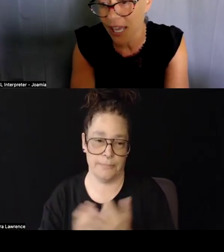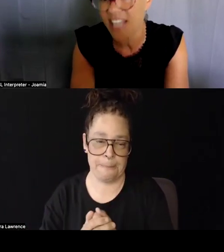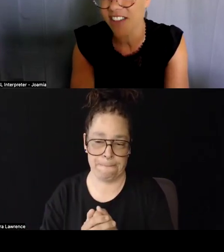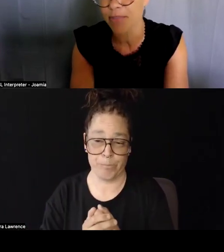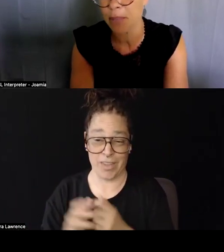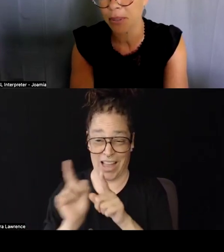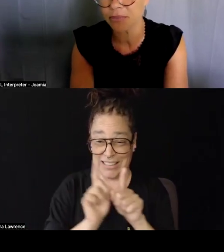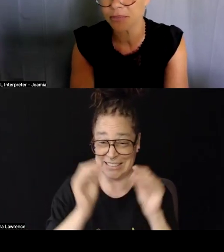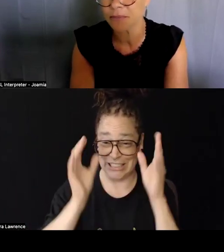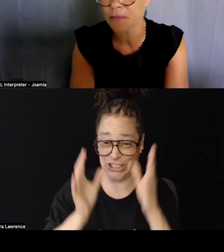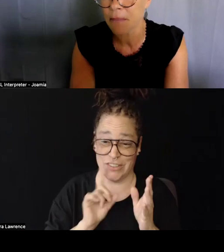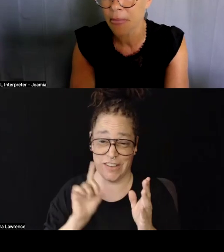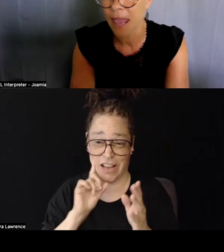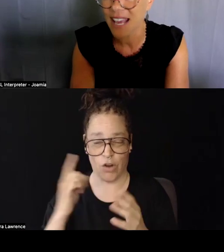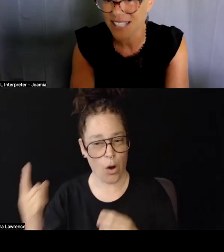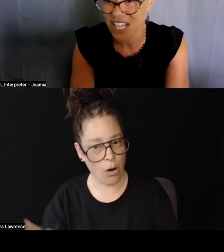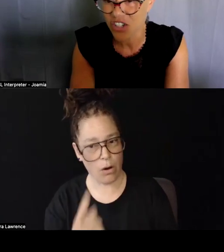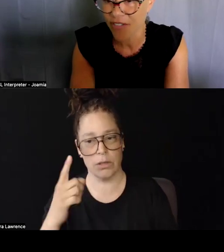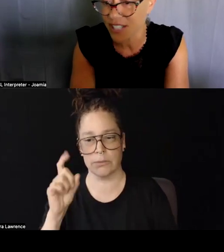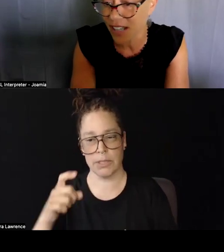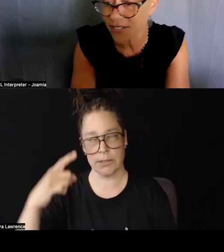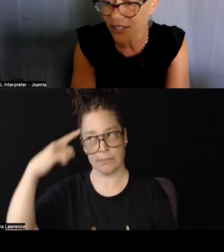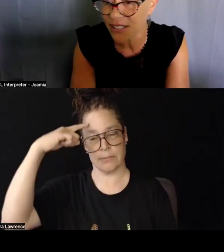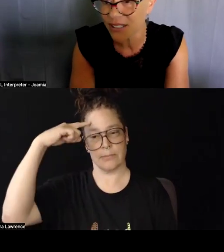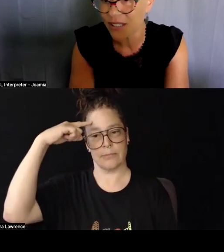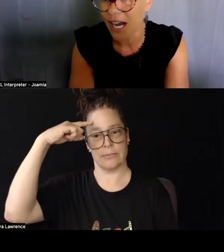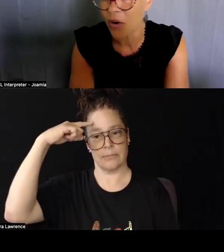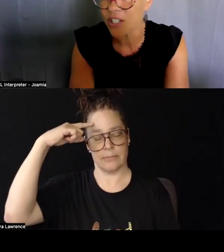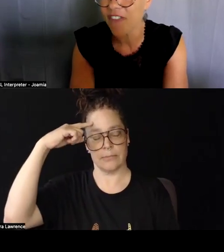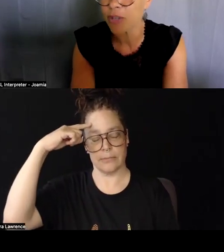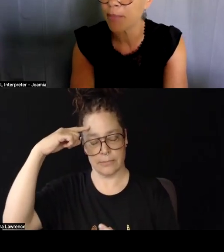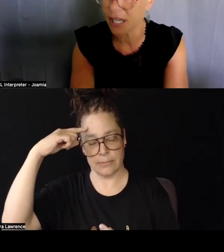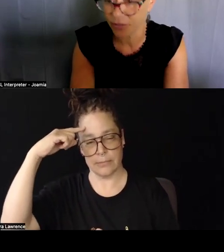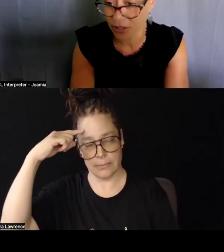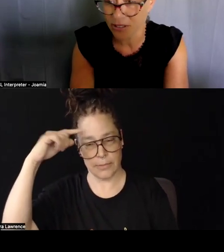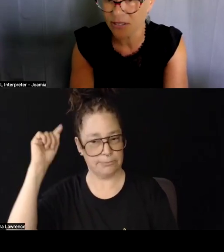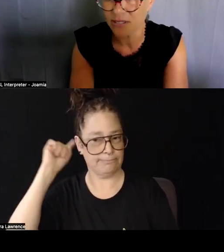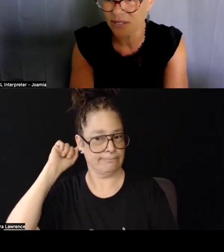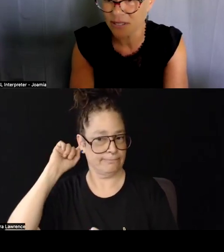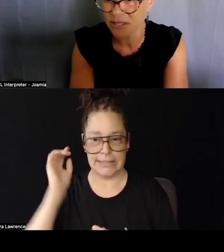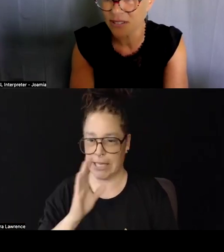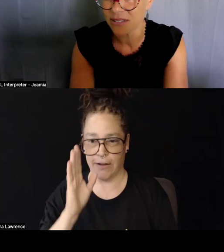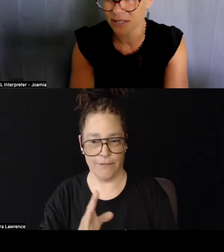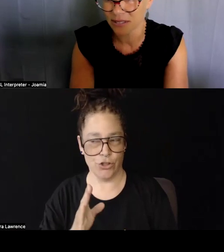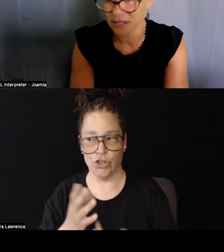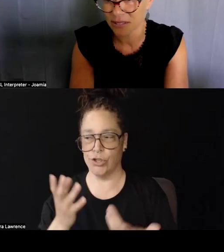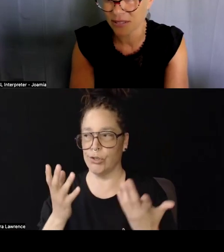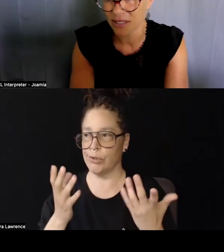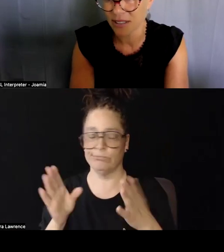children and deaf people. And as a teacher of the deaf, I always have to be mindful